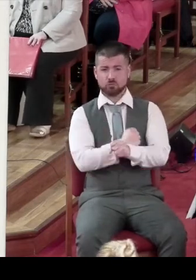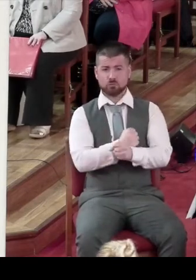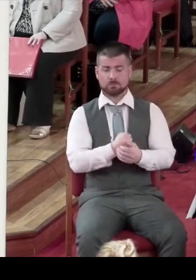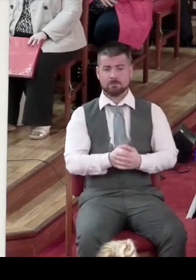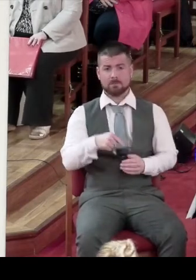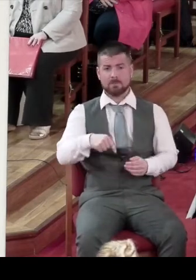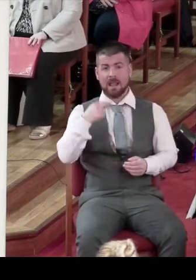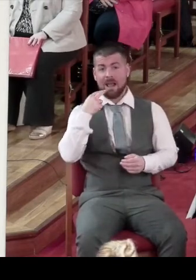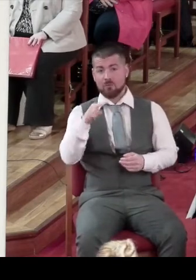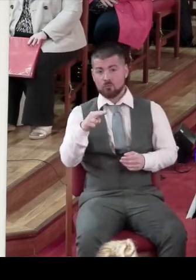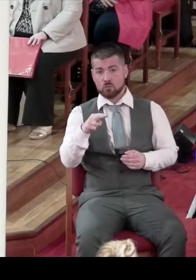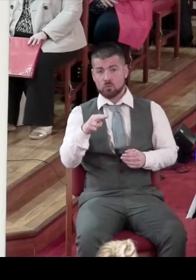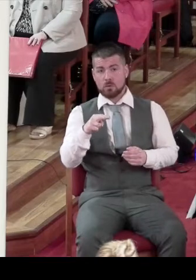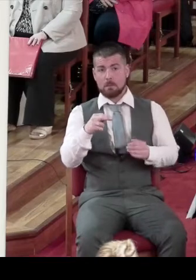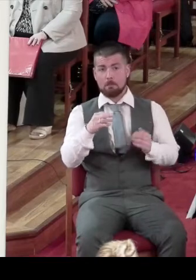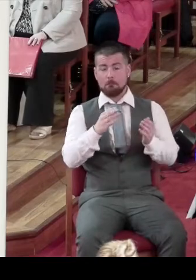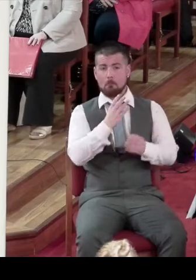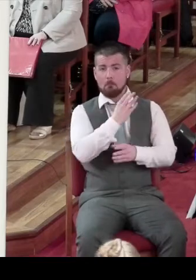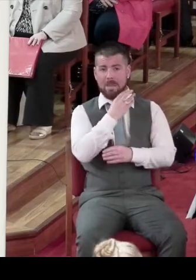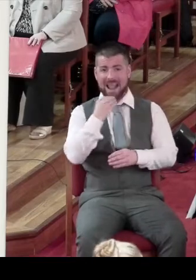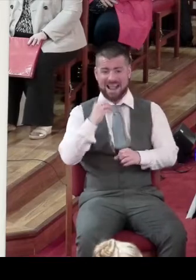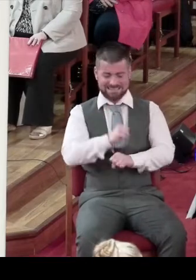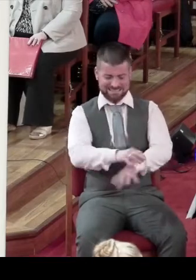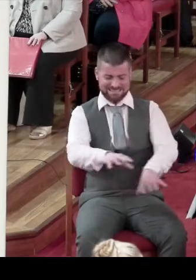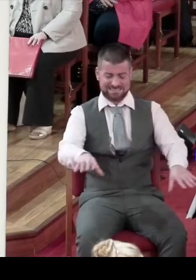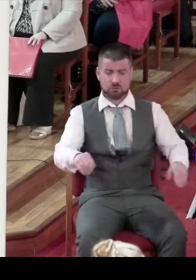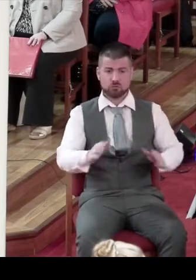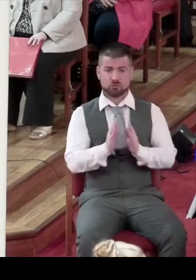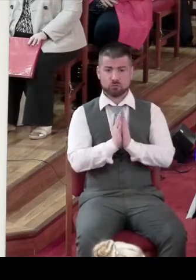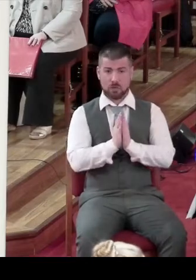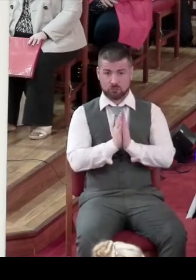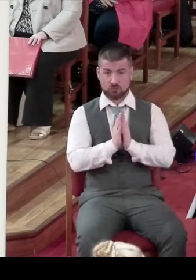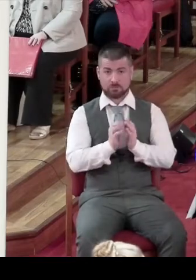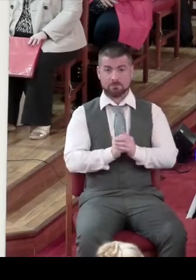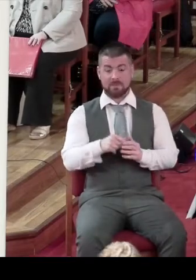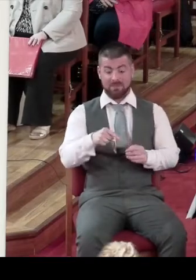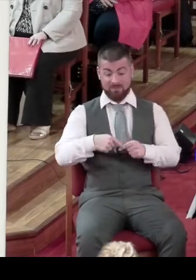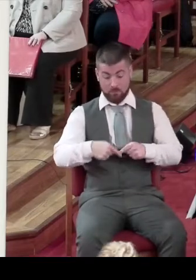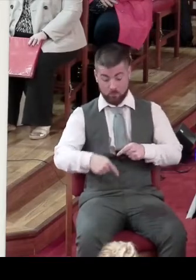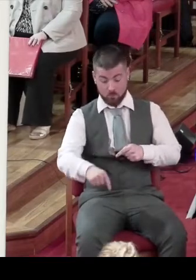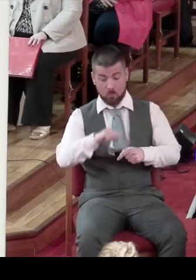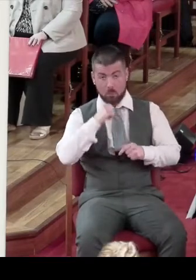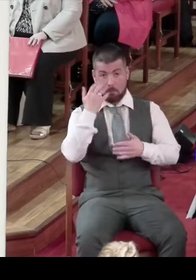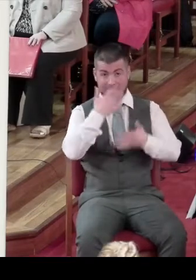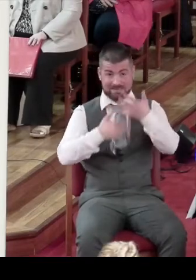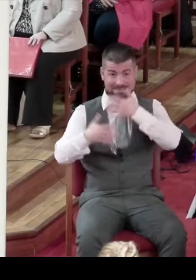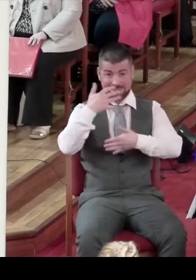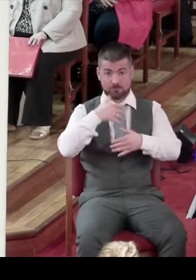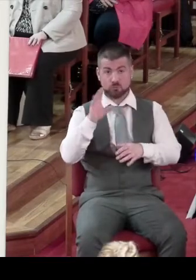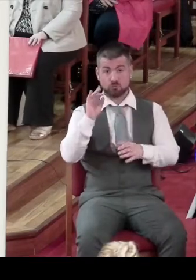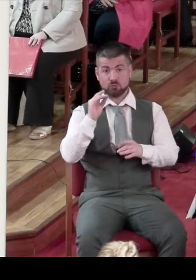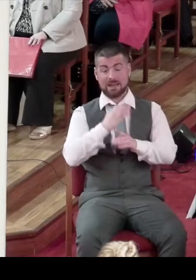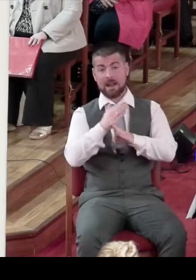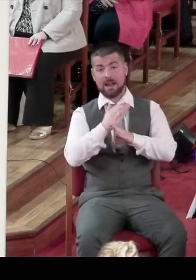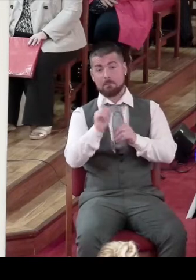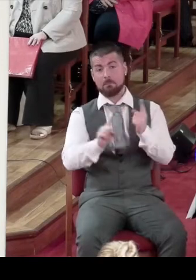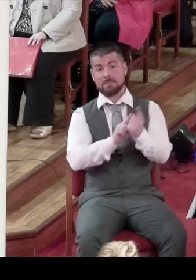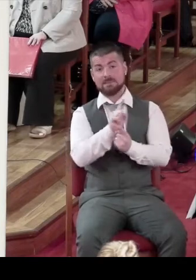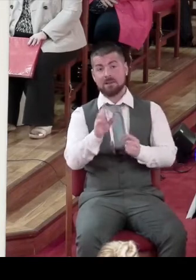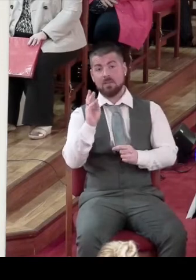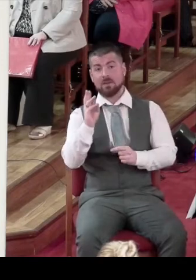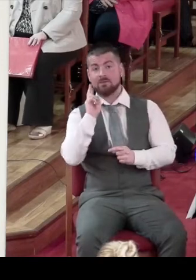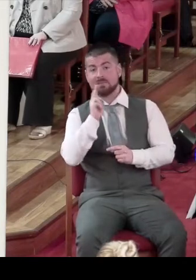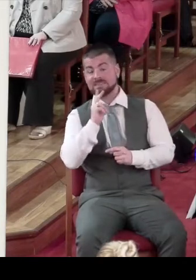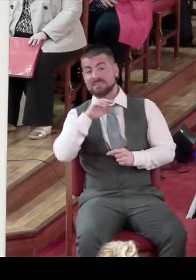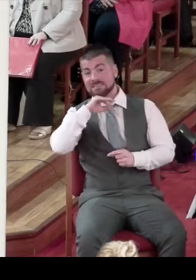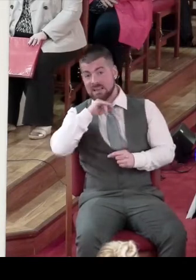afternoon is Messy Church. And then during this week, it's quite busy. Tuesday is our elders' meeting. Thursday,